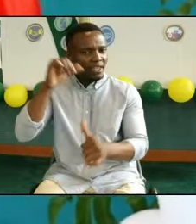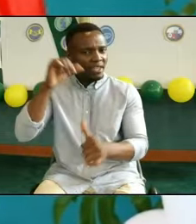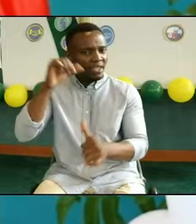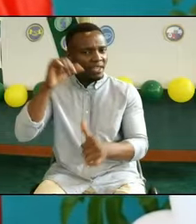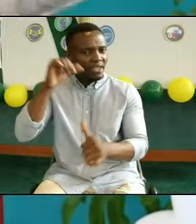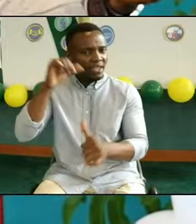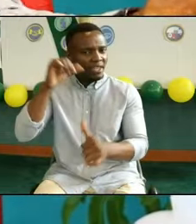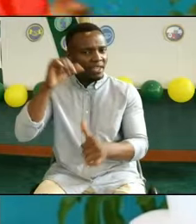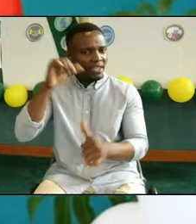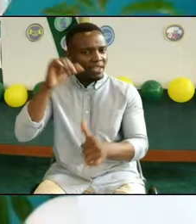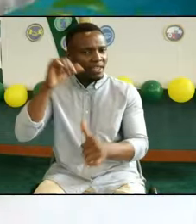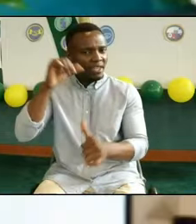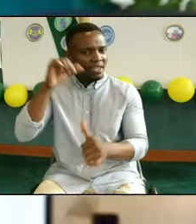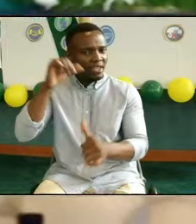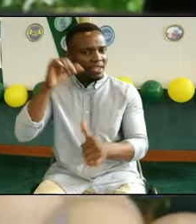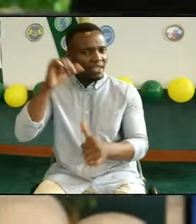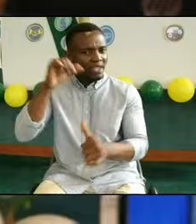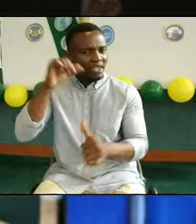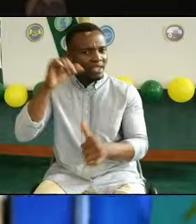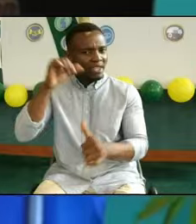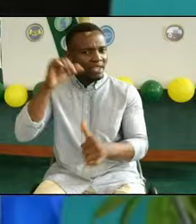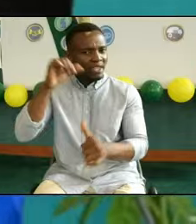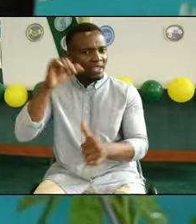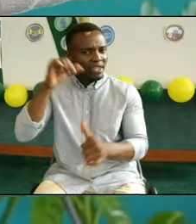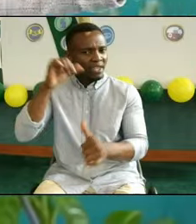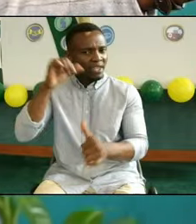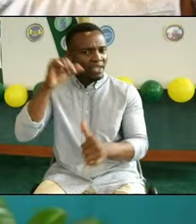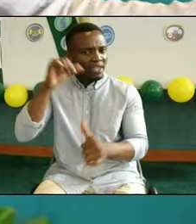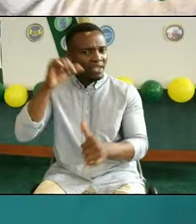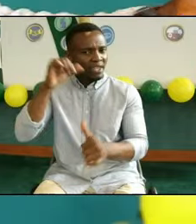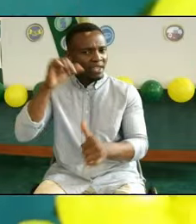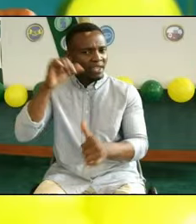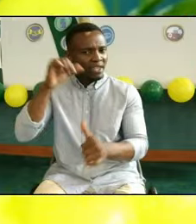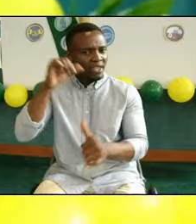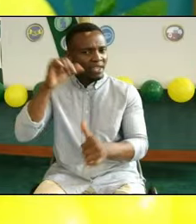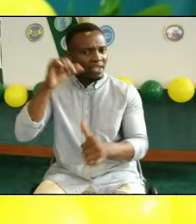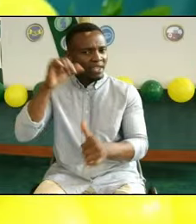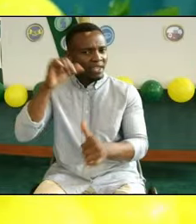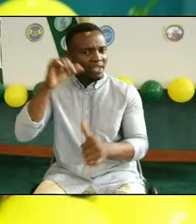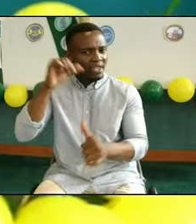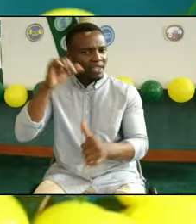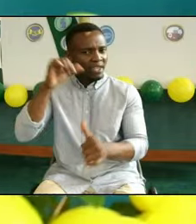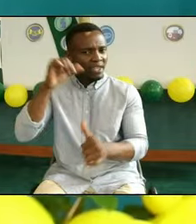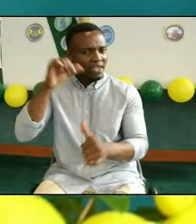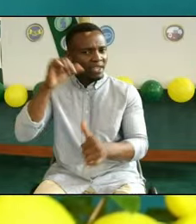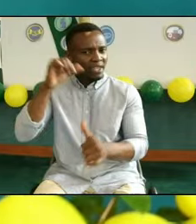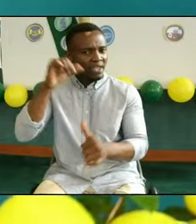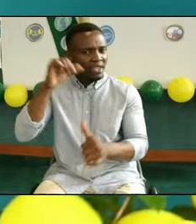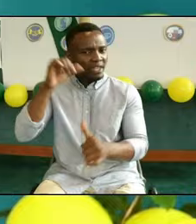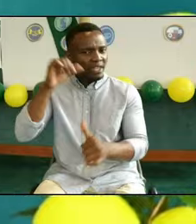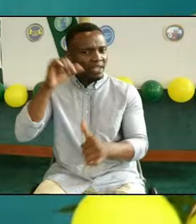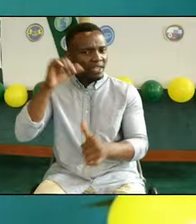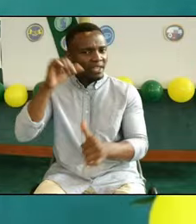that next 30 years, who is going to succeed them in that particular company? And what they do is that they prepare the